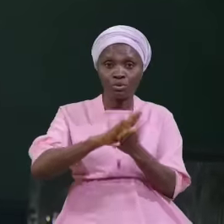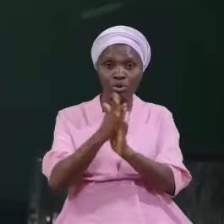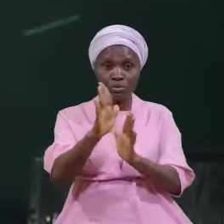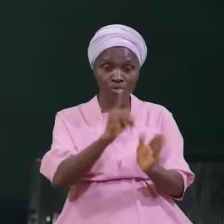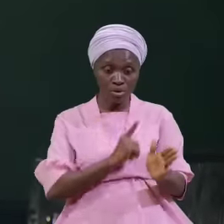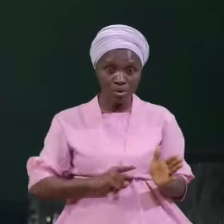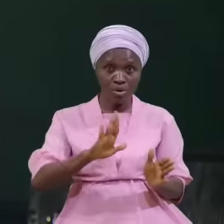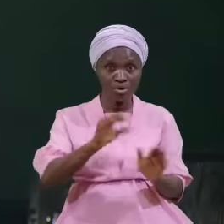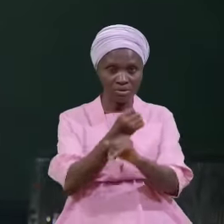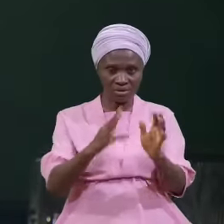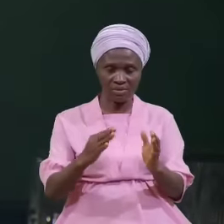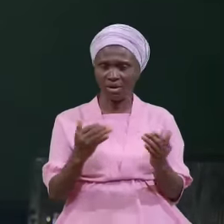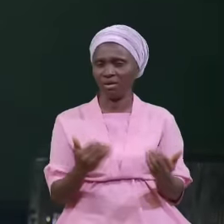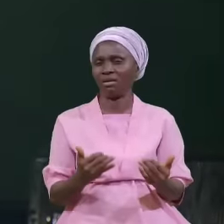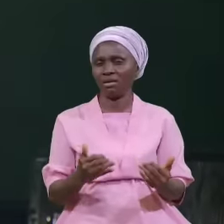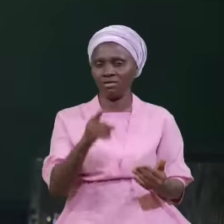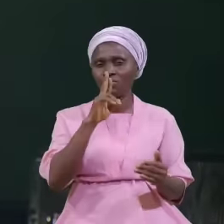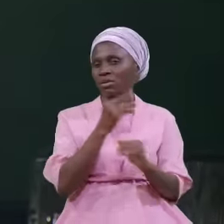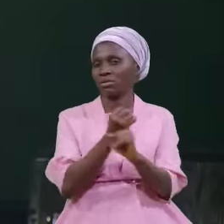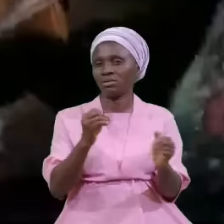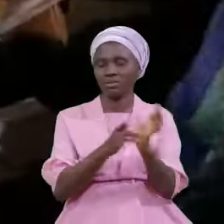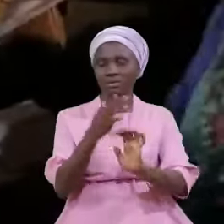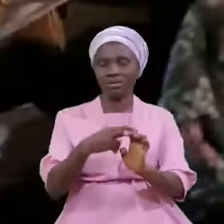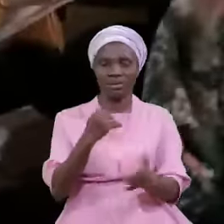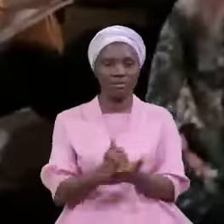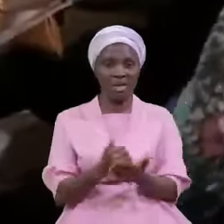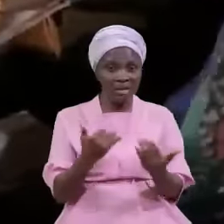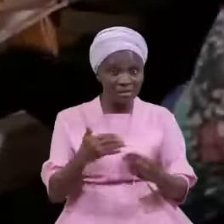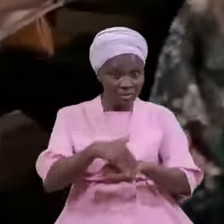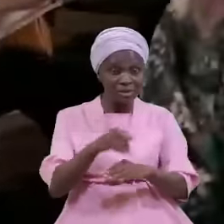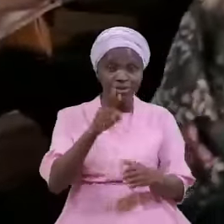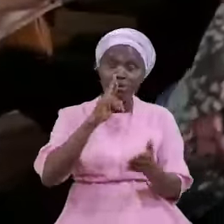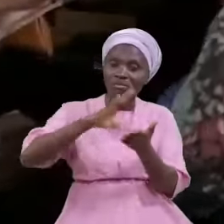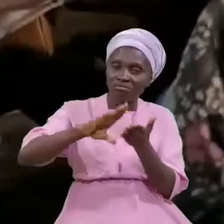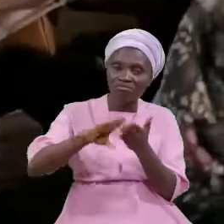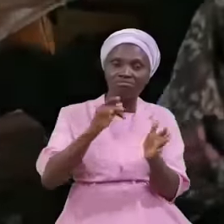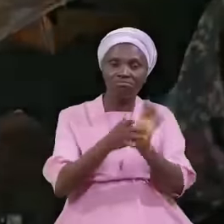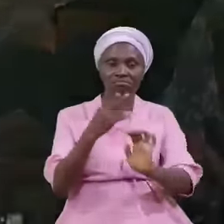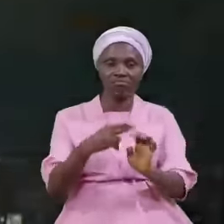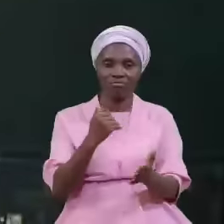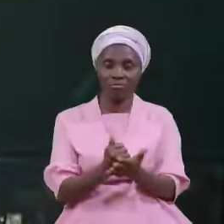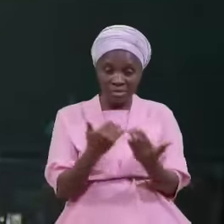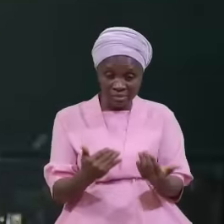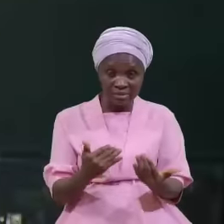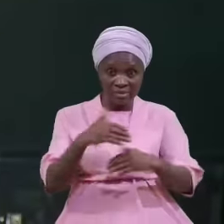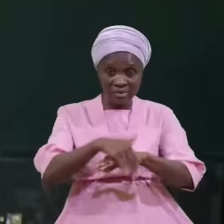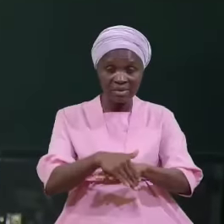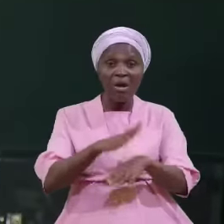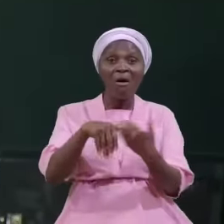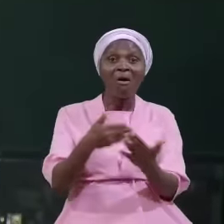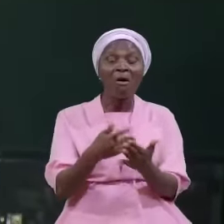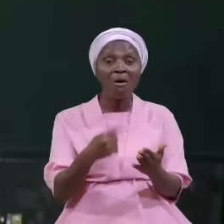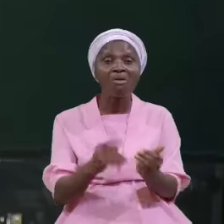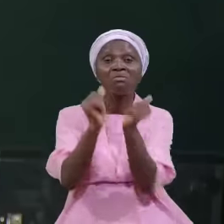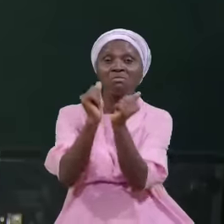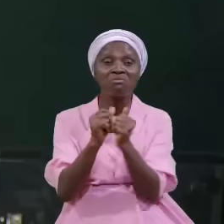saved. Tonight you are forgiven. Tonight all those yokes are broken.